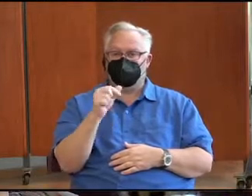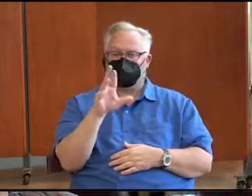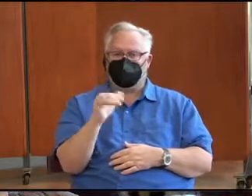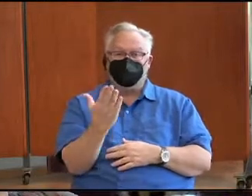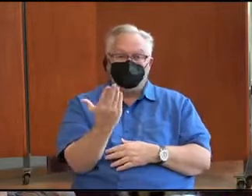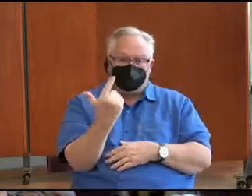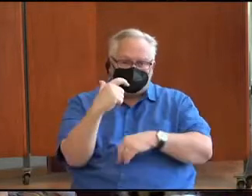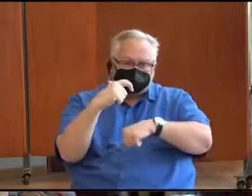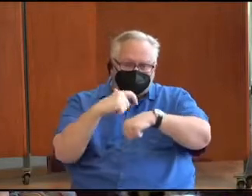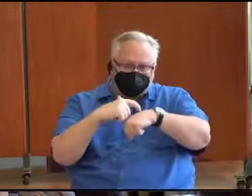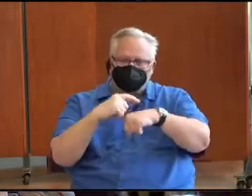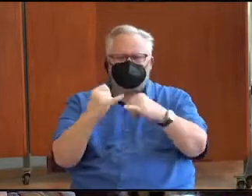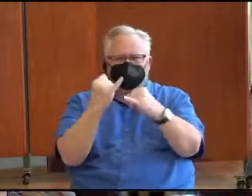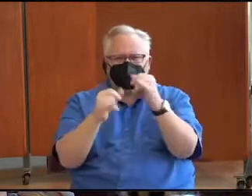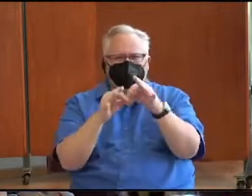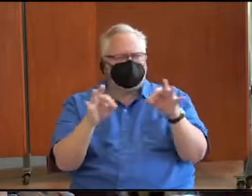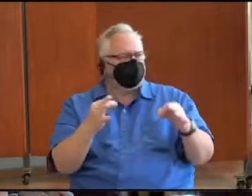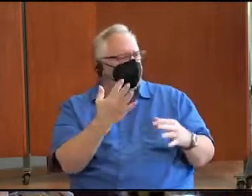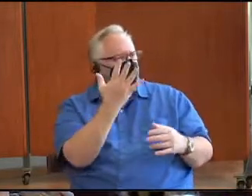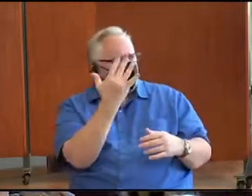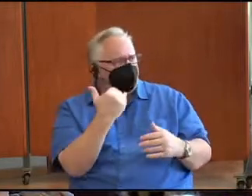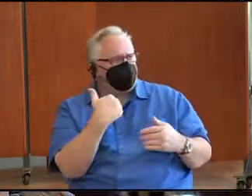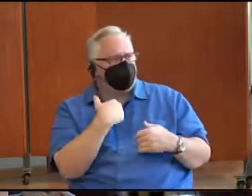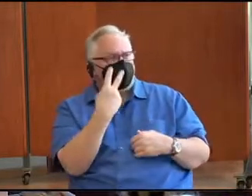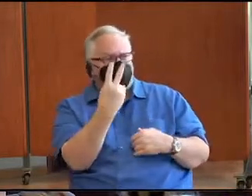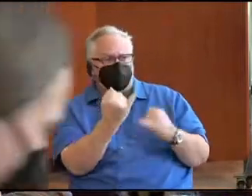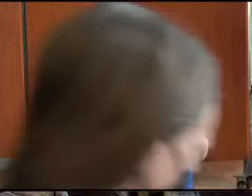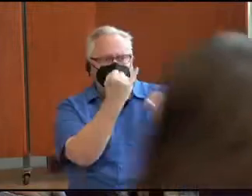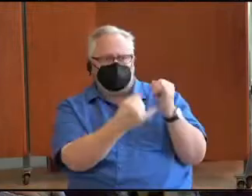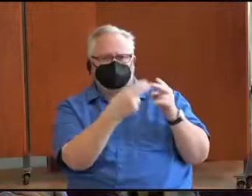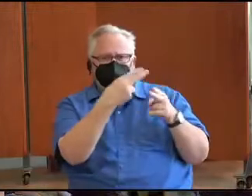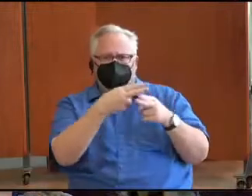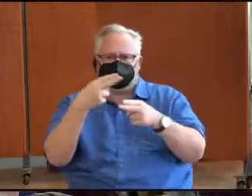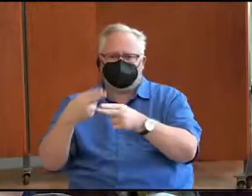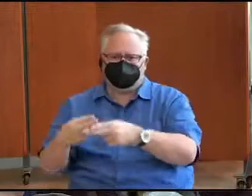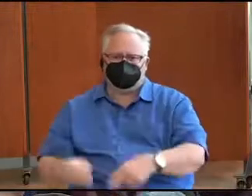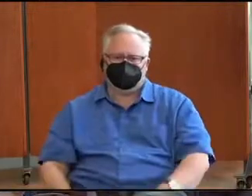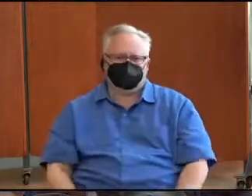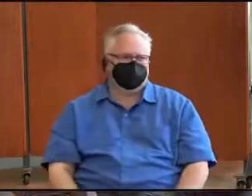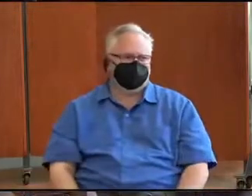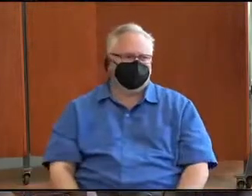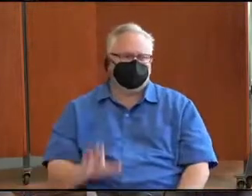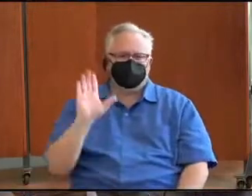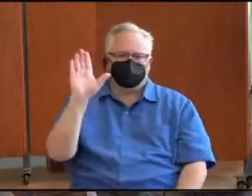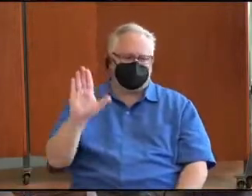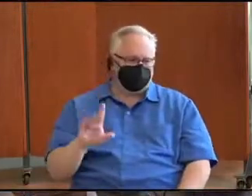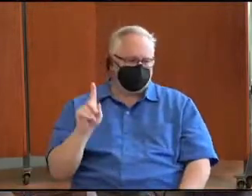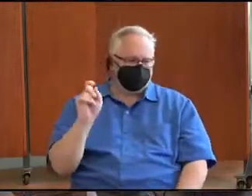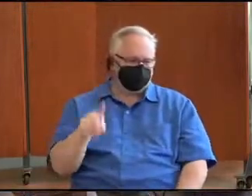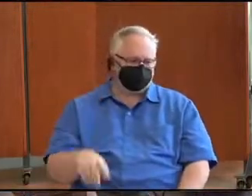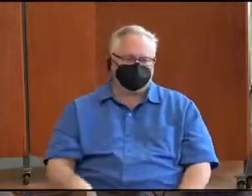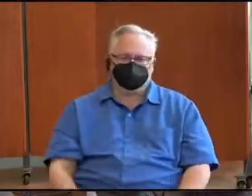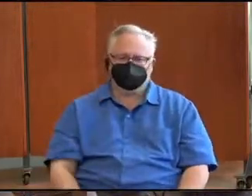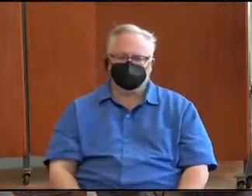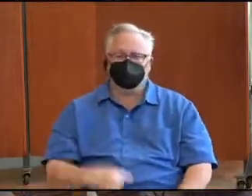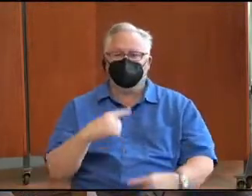they really want to know, why do you have two last names? Ah, great question. So